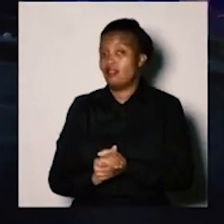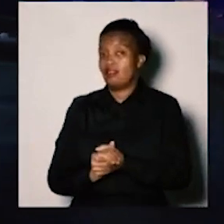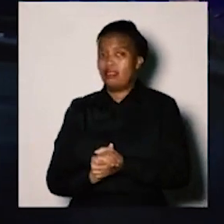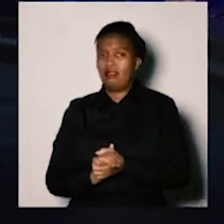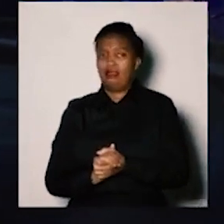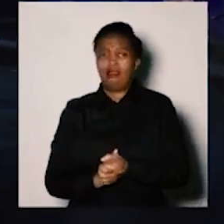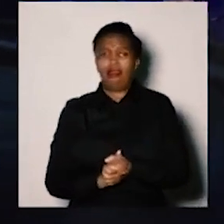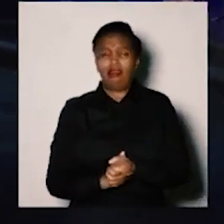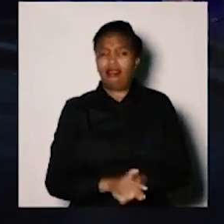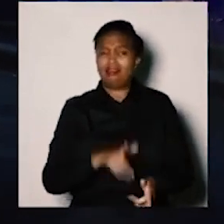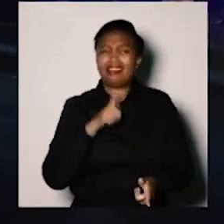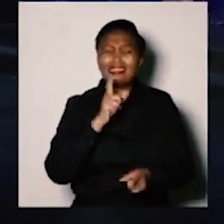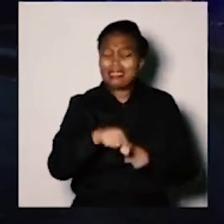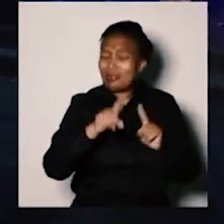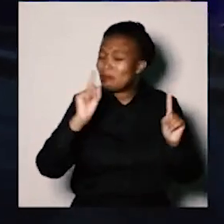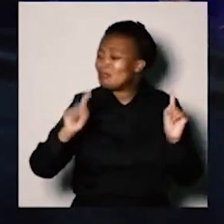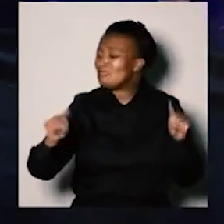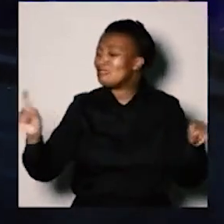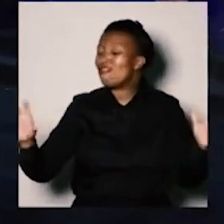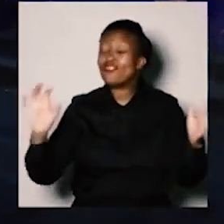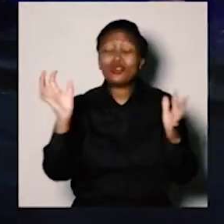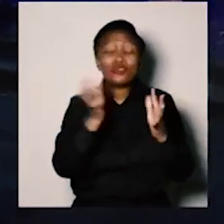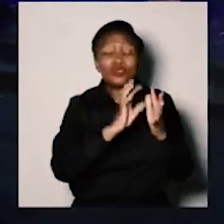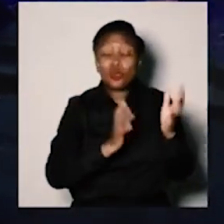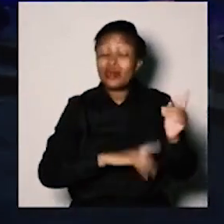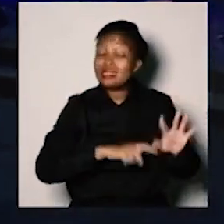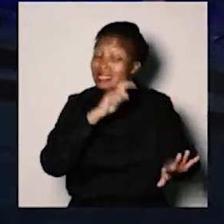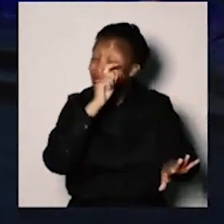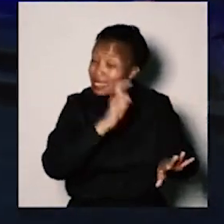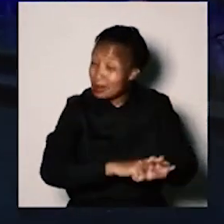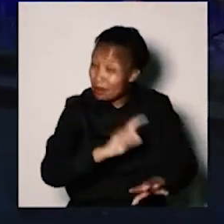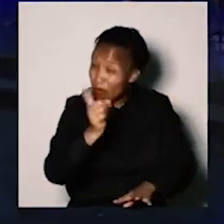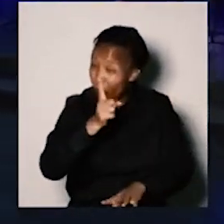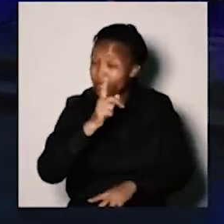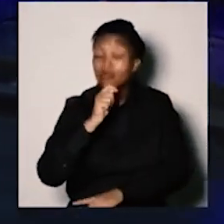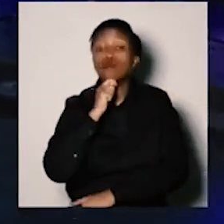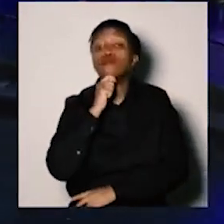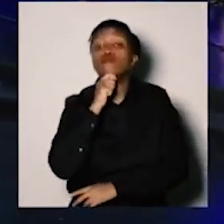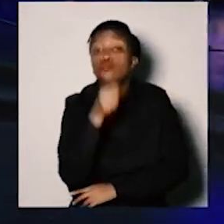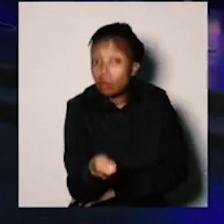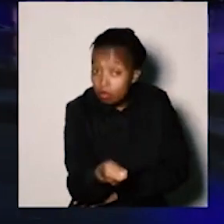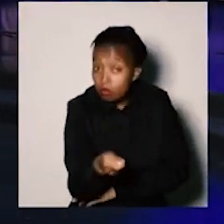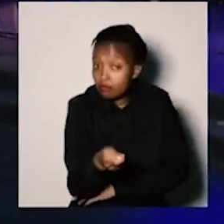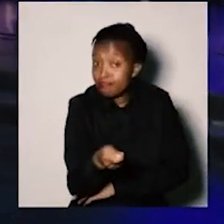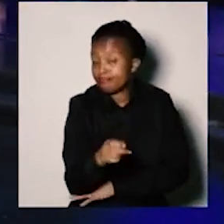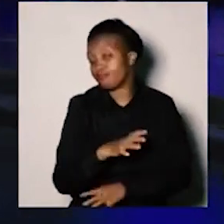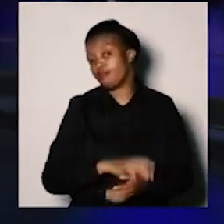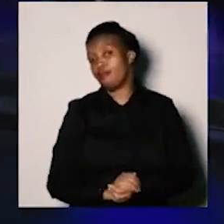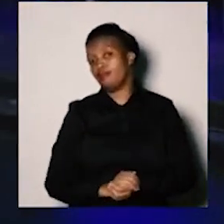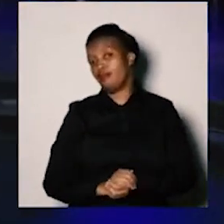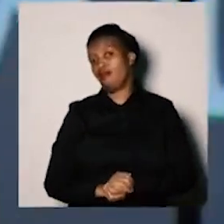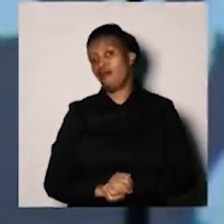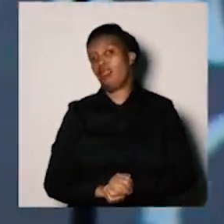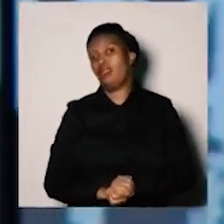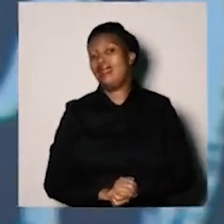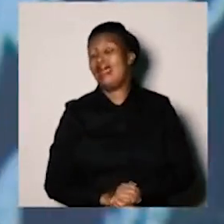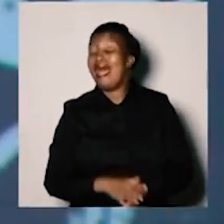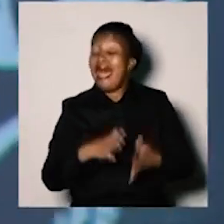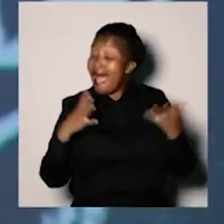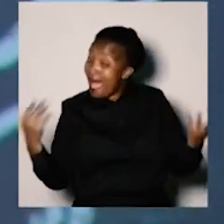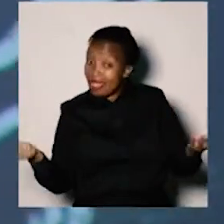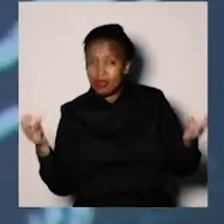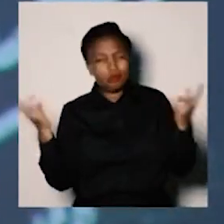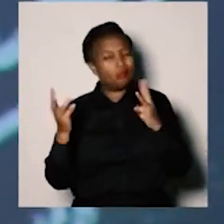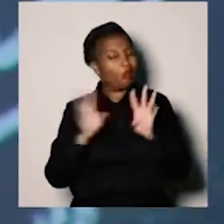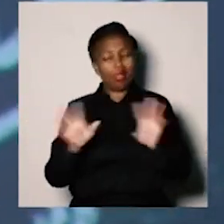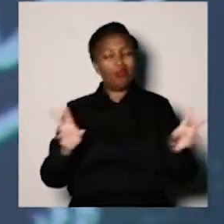They are desperate. I'm sorry. It's a time of truth. Yeah? Unfortunately, others are not ready for God.